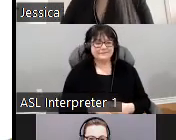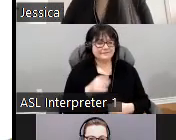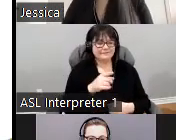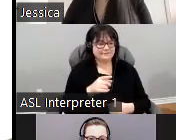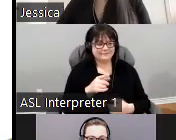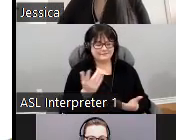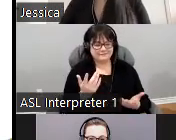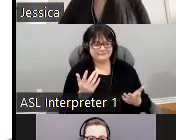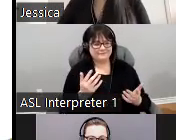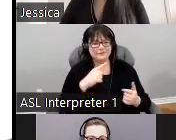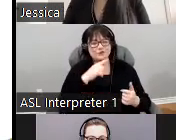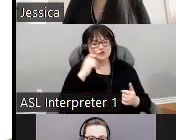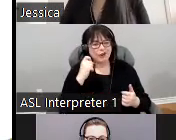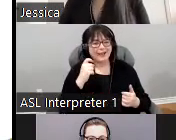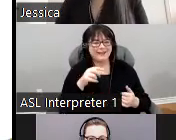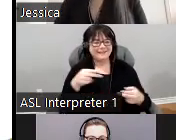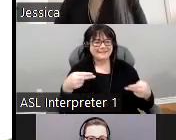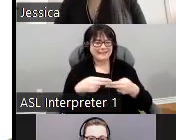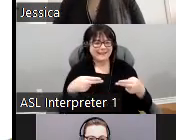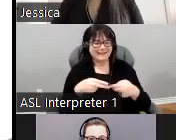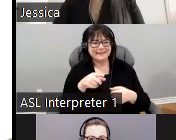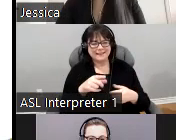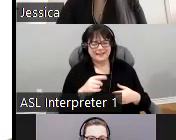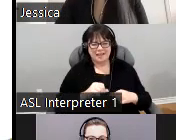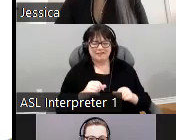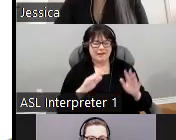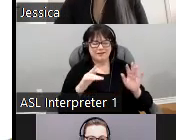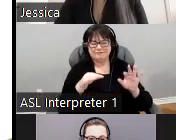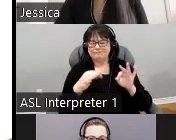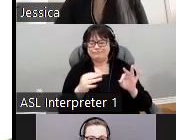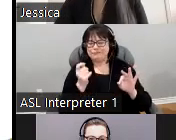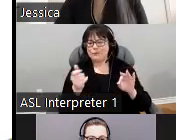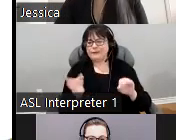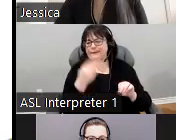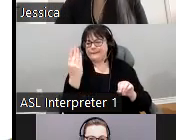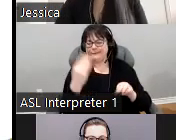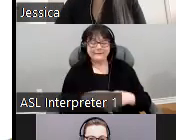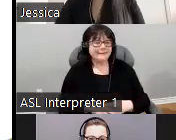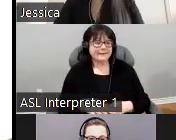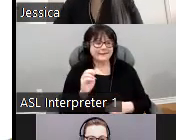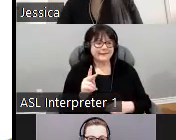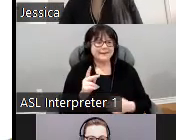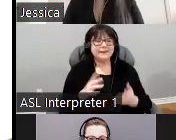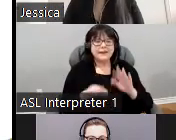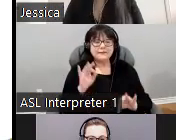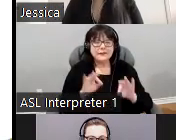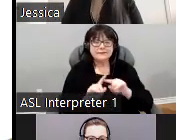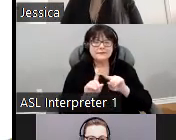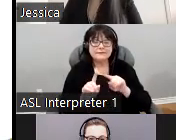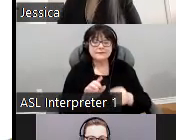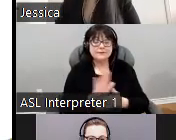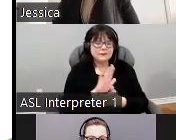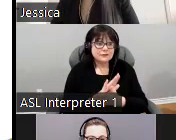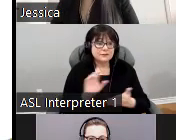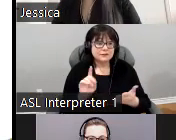slide, so I'll try to get through this as quickly as possible. So how did we find the documents to be used for our scoping